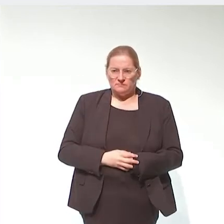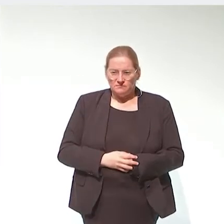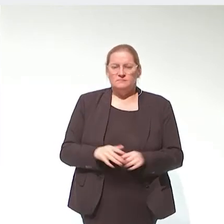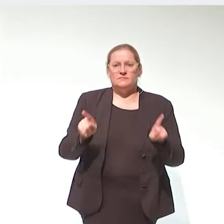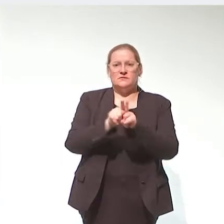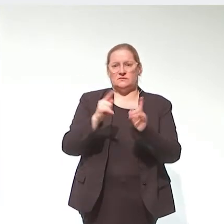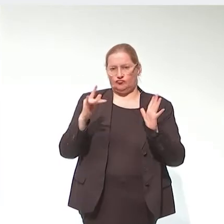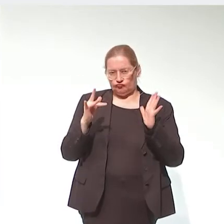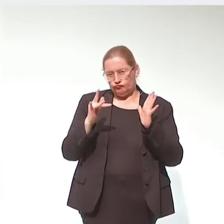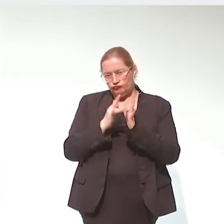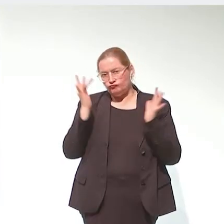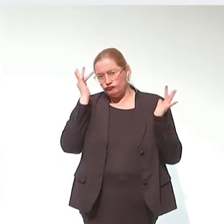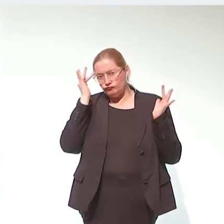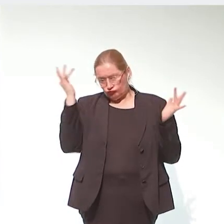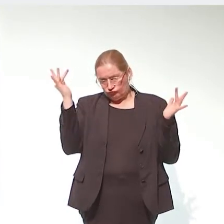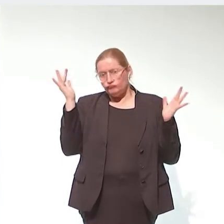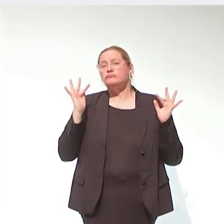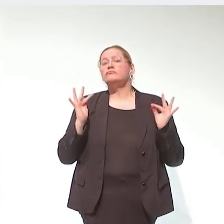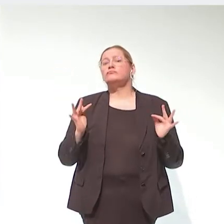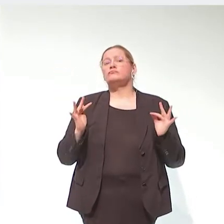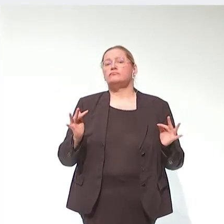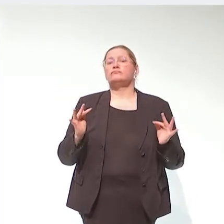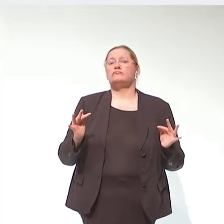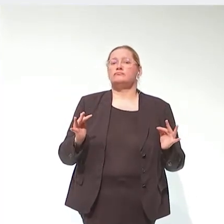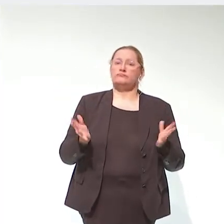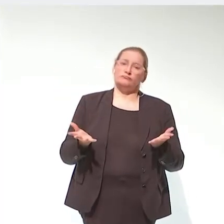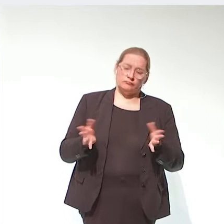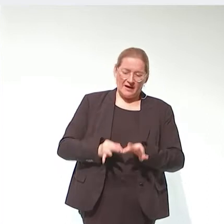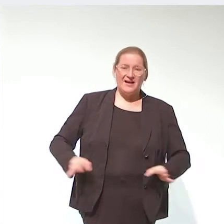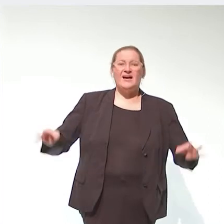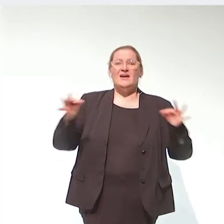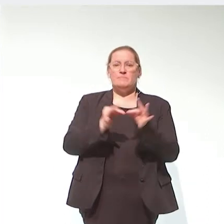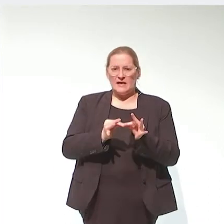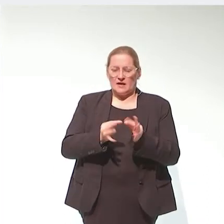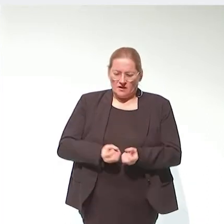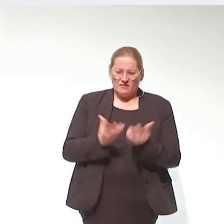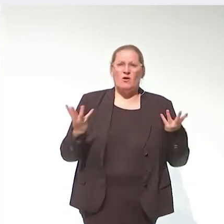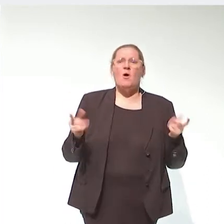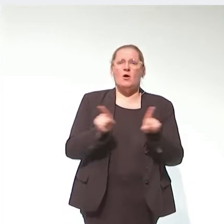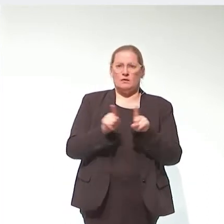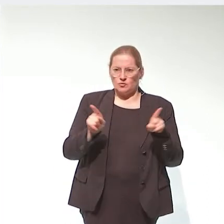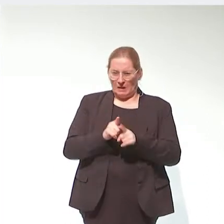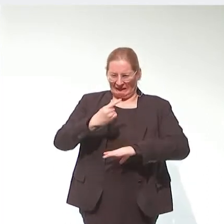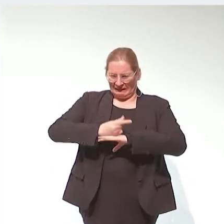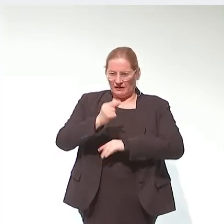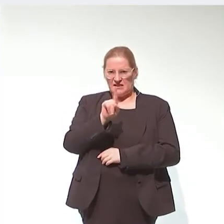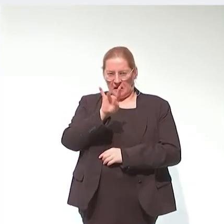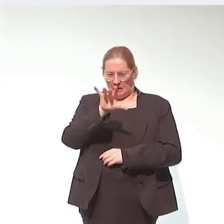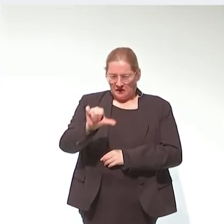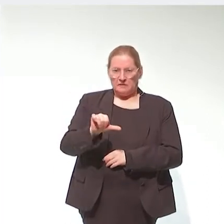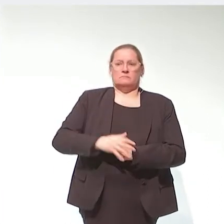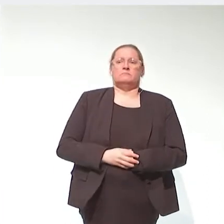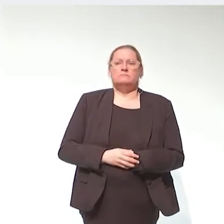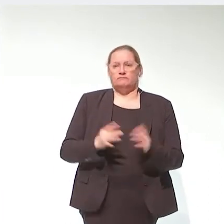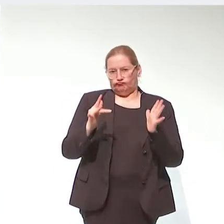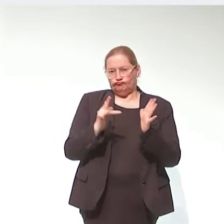like Ghana and Uganda. It is with this background and as a candidate to the UN Committee on